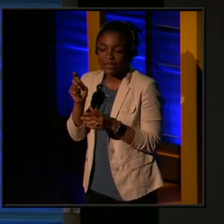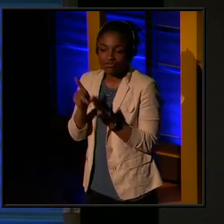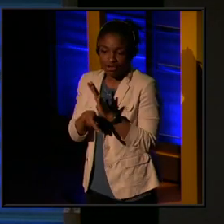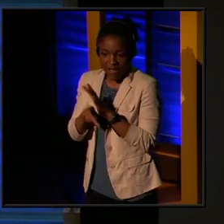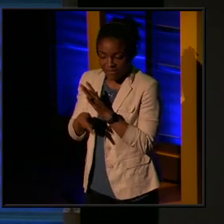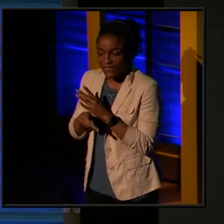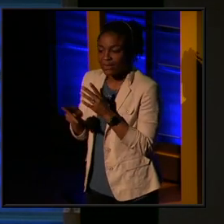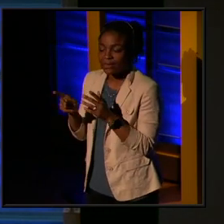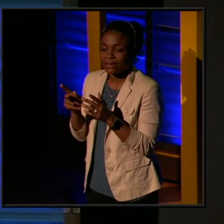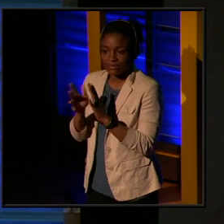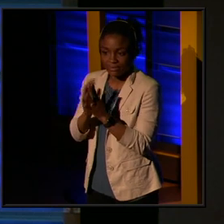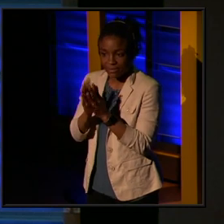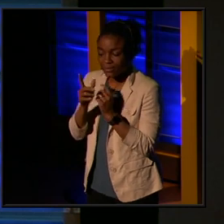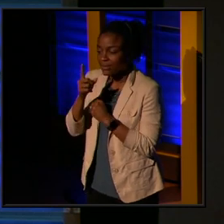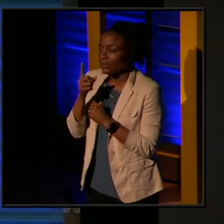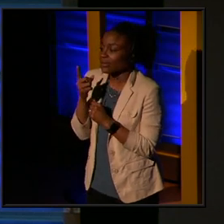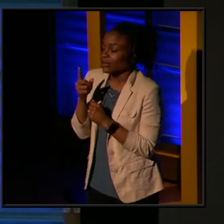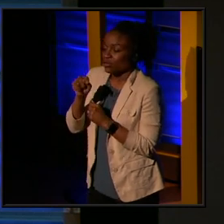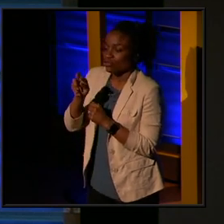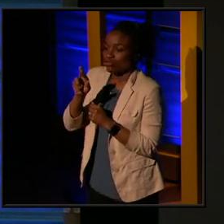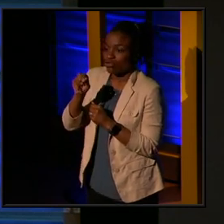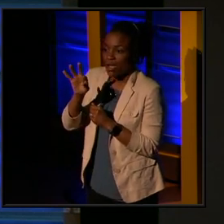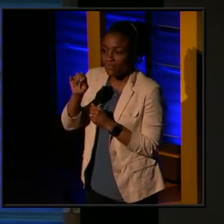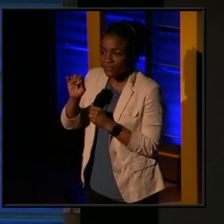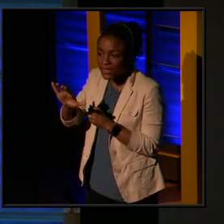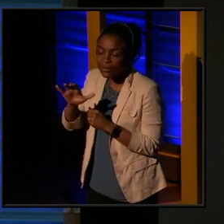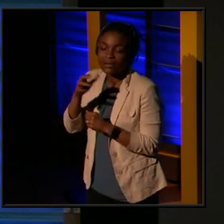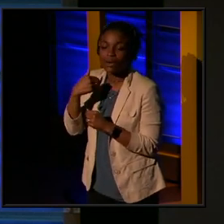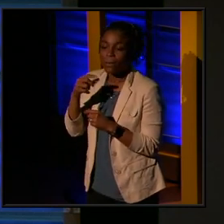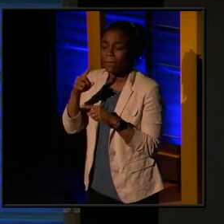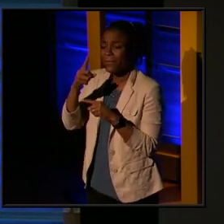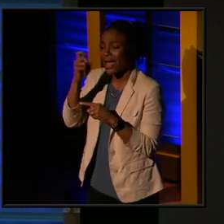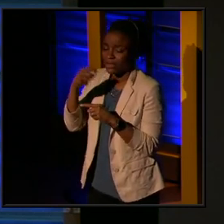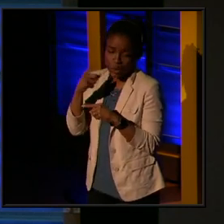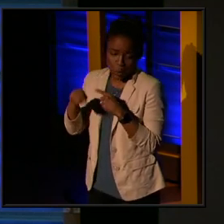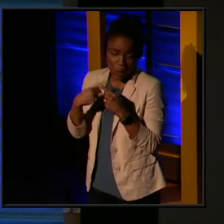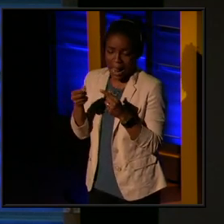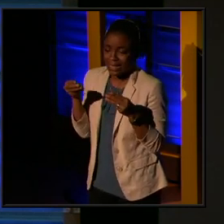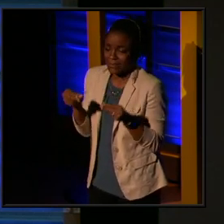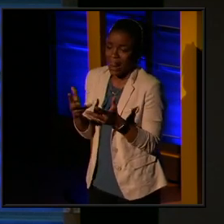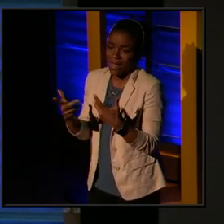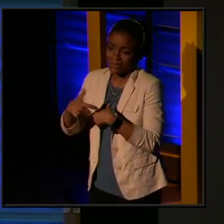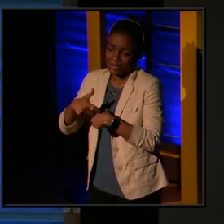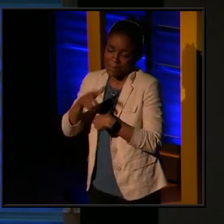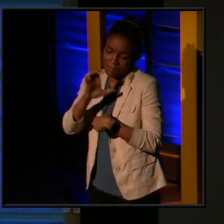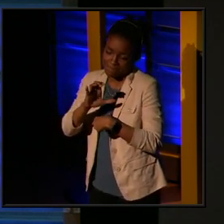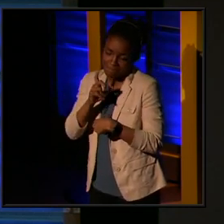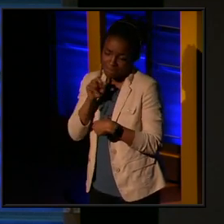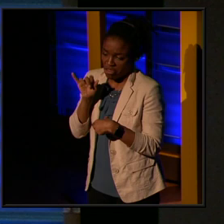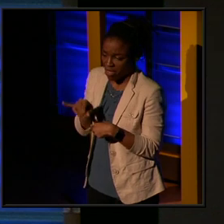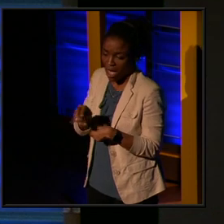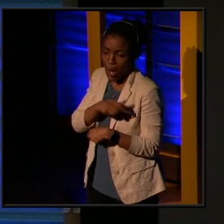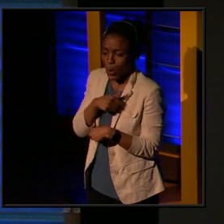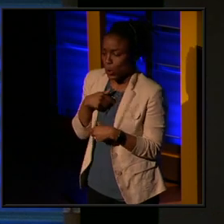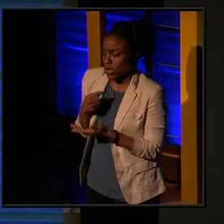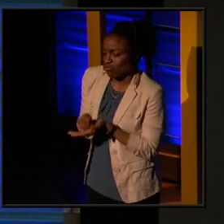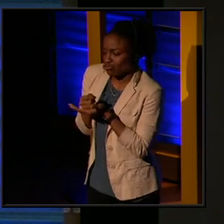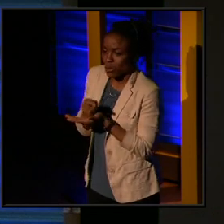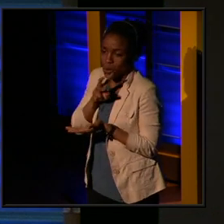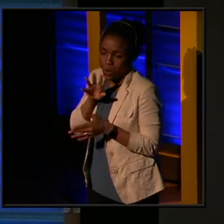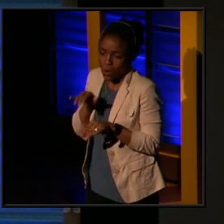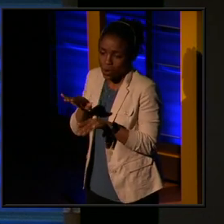time out at sea on these fishing vessels looking for marine megafauna, I realized that we were treating the oceans as though they